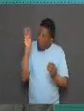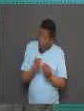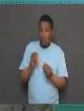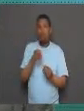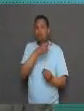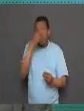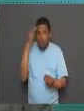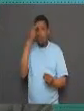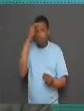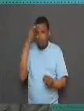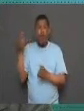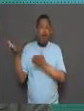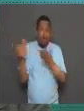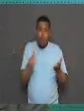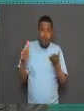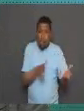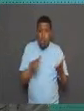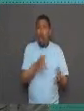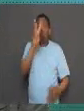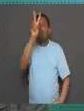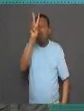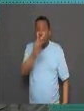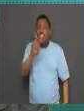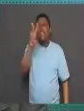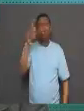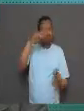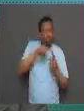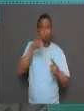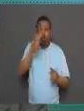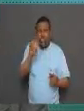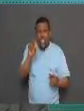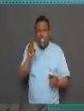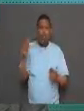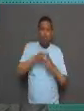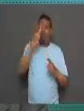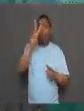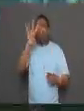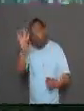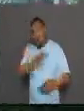cause of death among 20 to 24-year-olds.